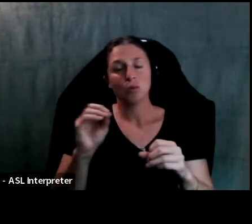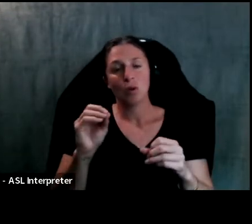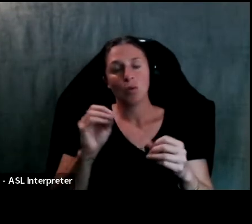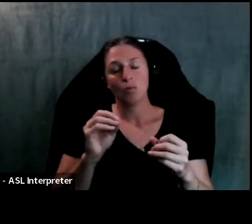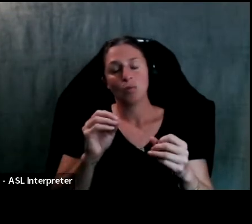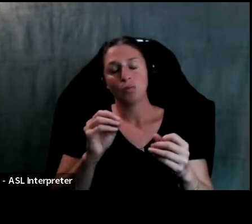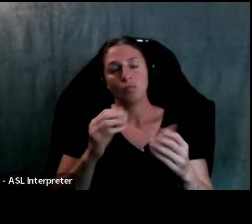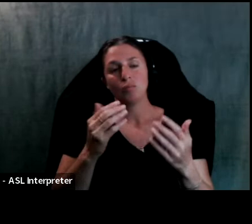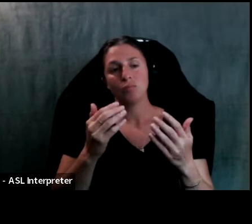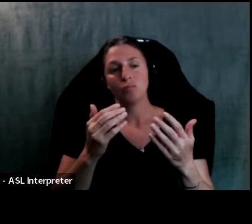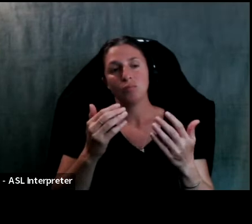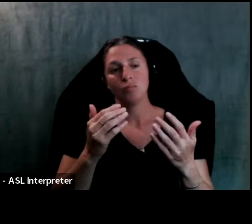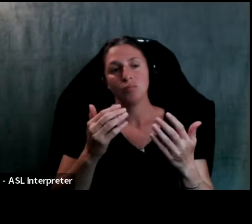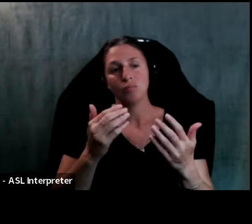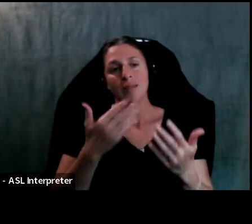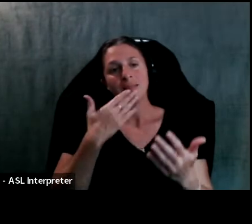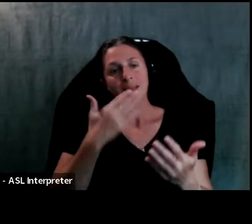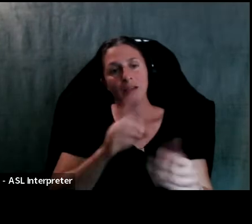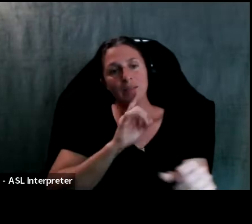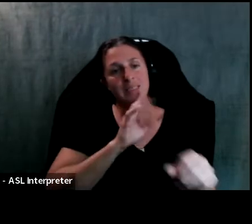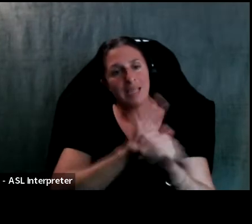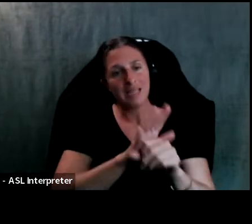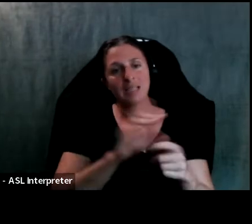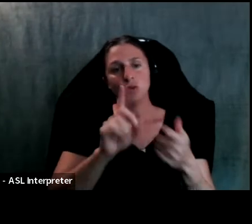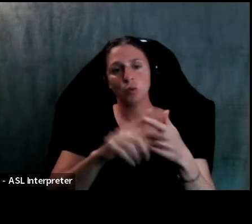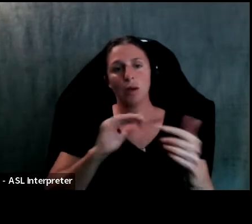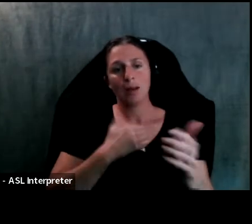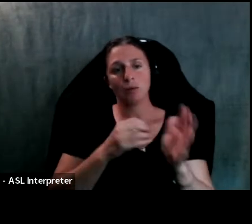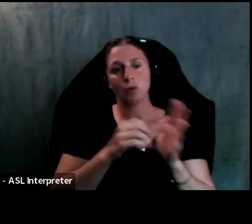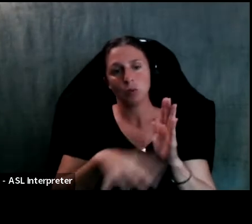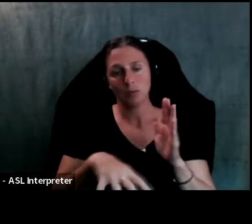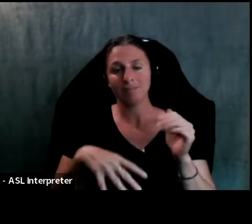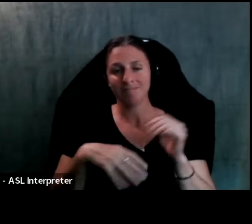your dedication to our students.